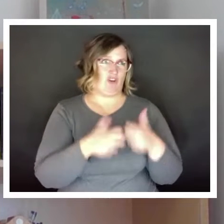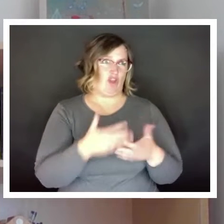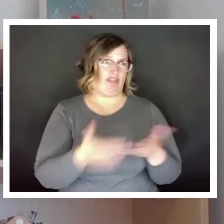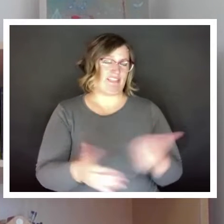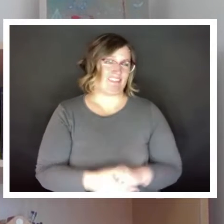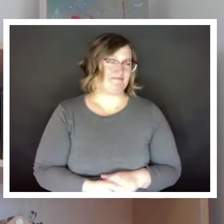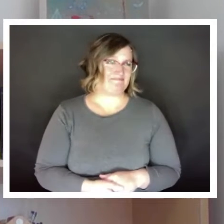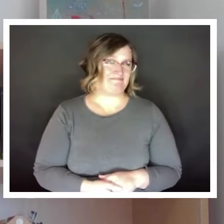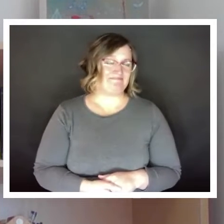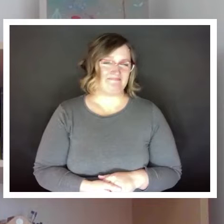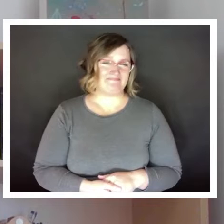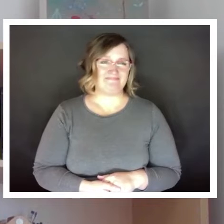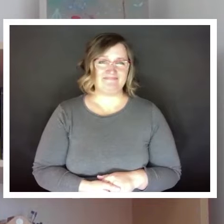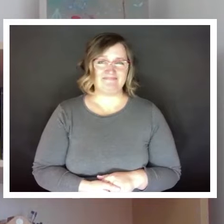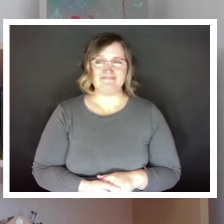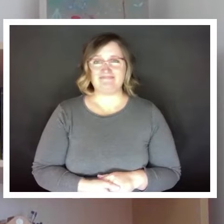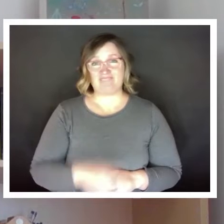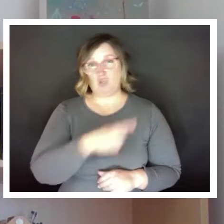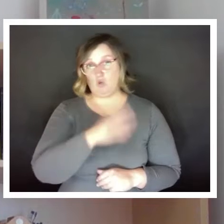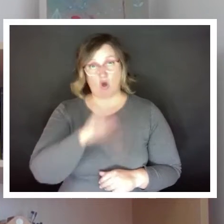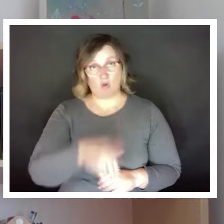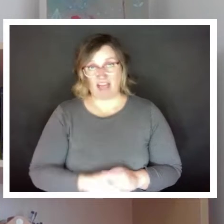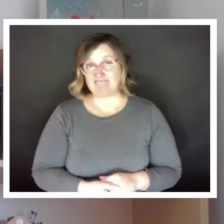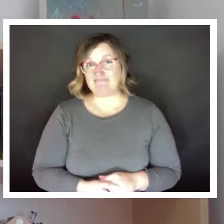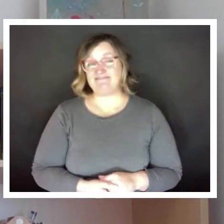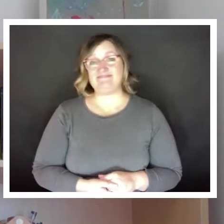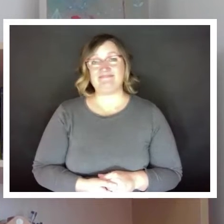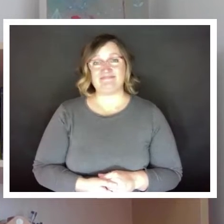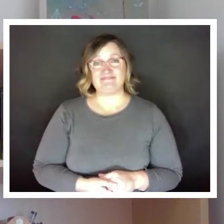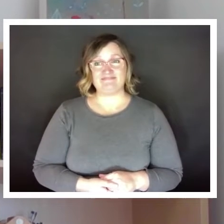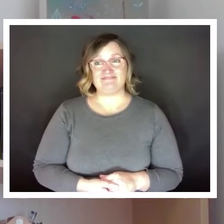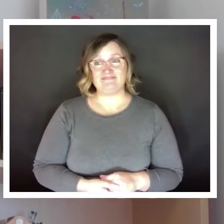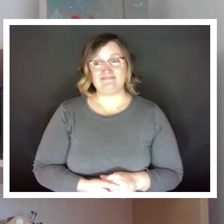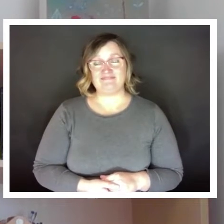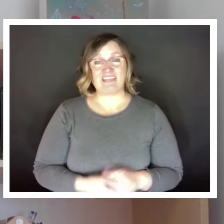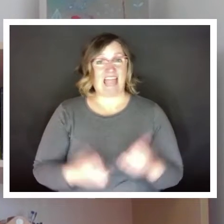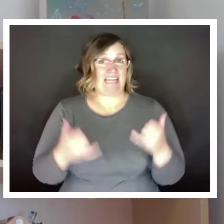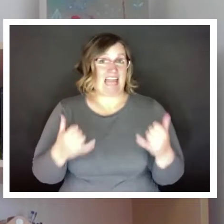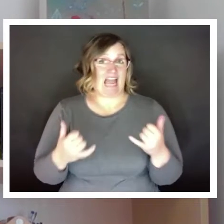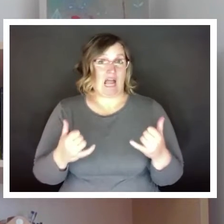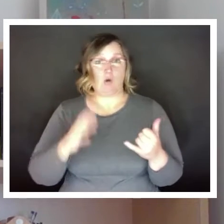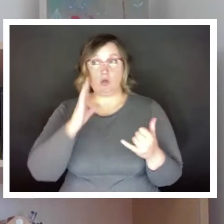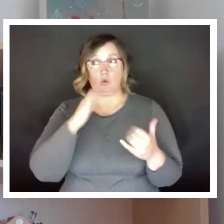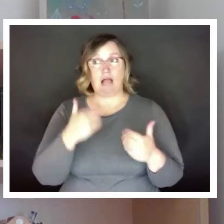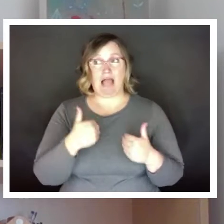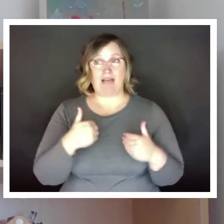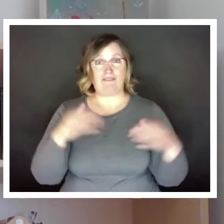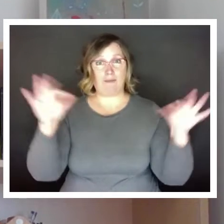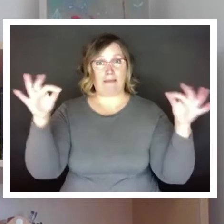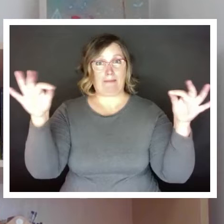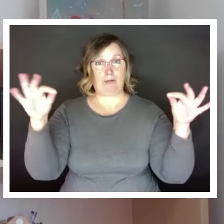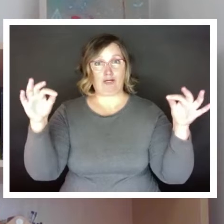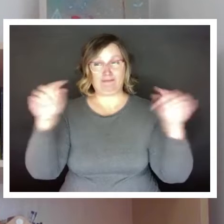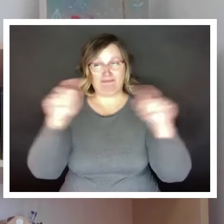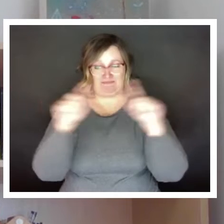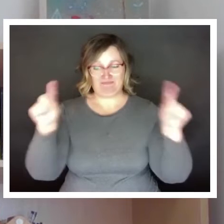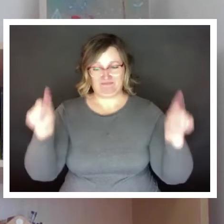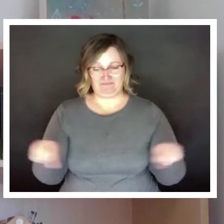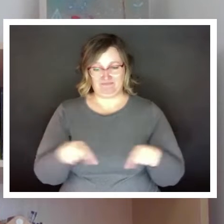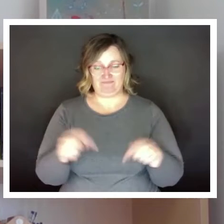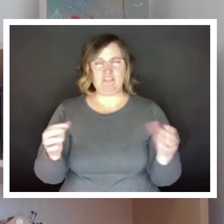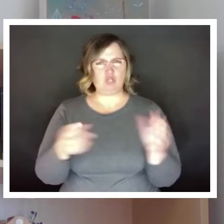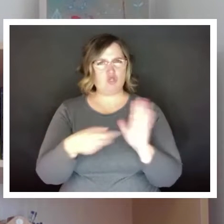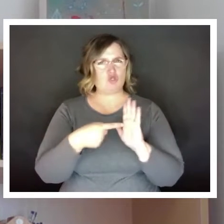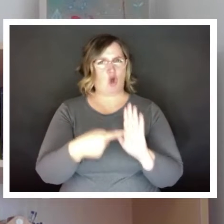things. You know that, and Now you're going to have a piece of paper to show